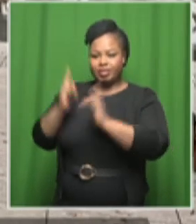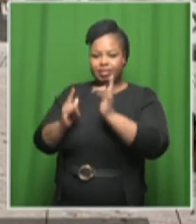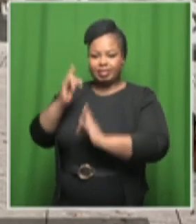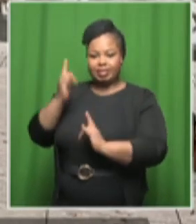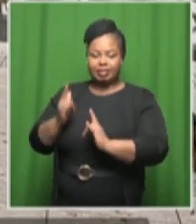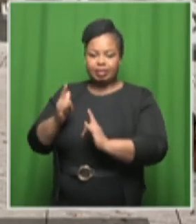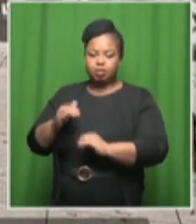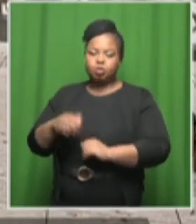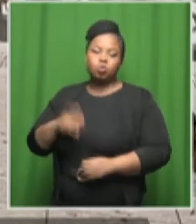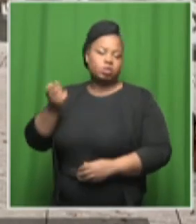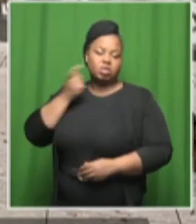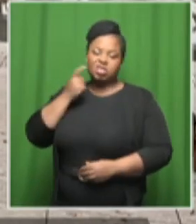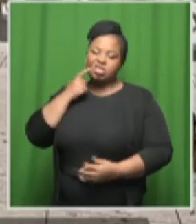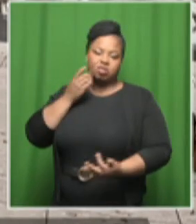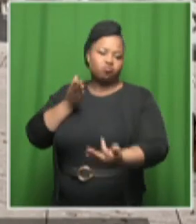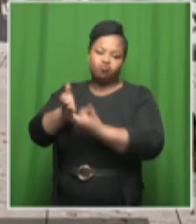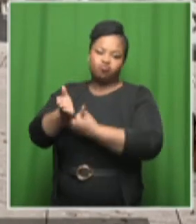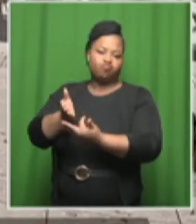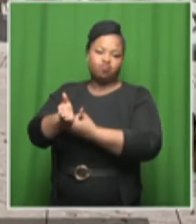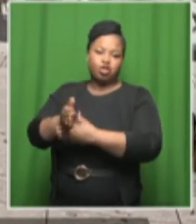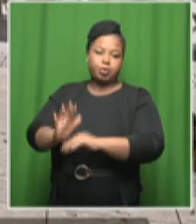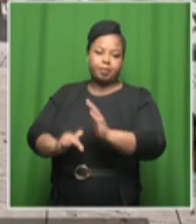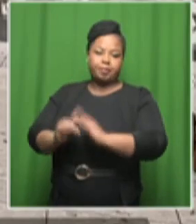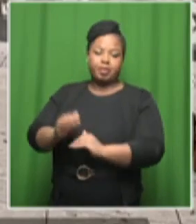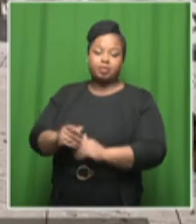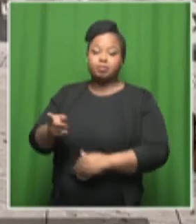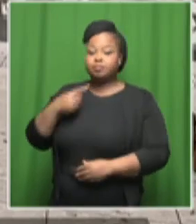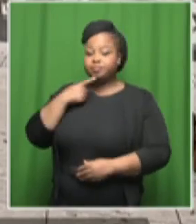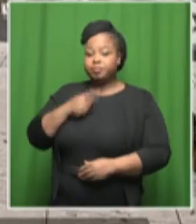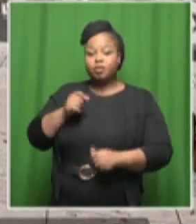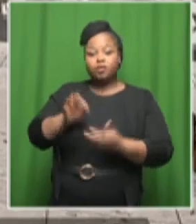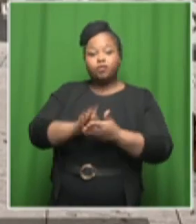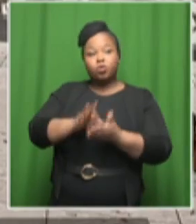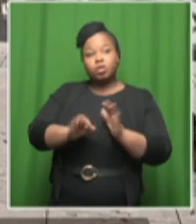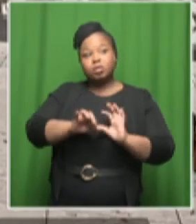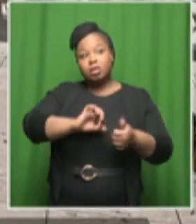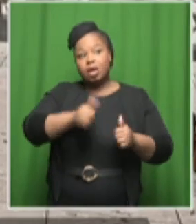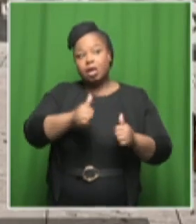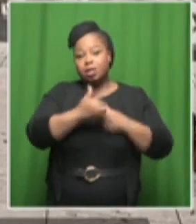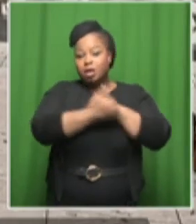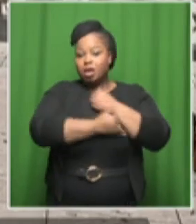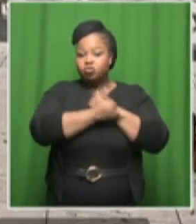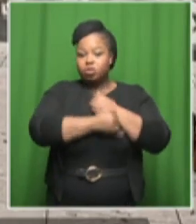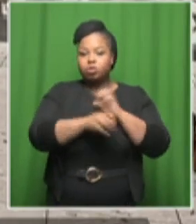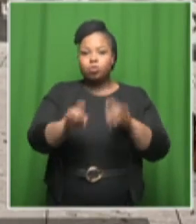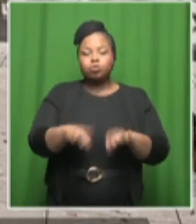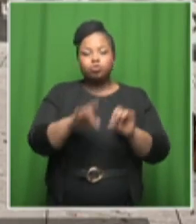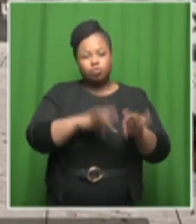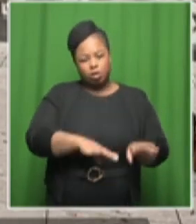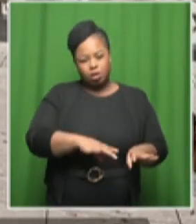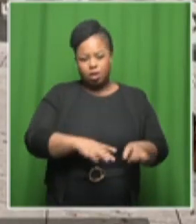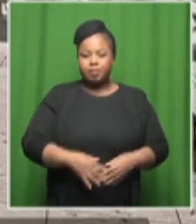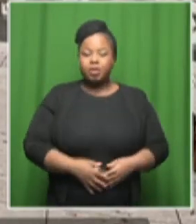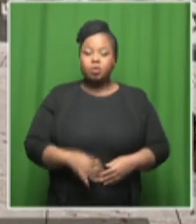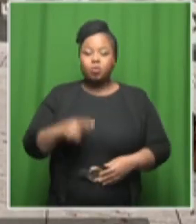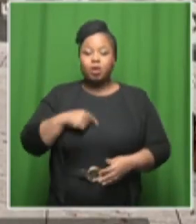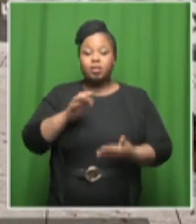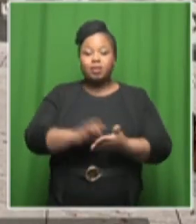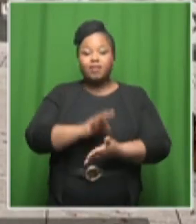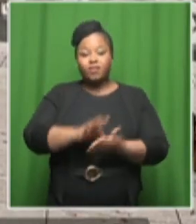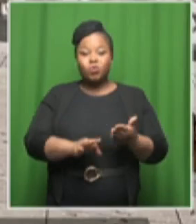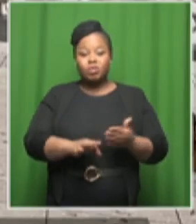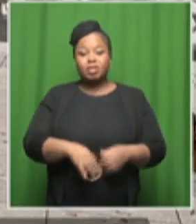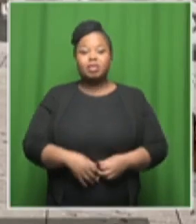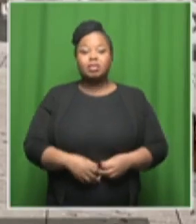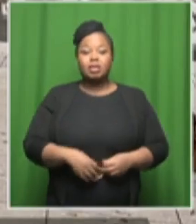is quite easily accessible. And she said for voters in other countries, for example in Australia, where the voting is